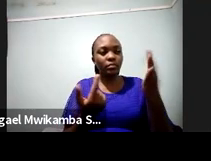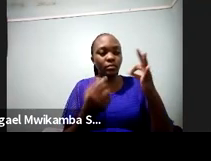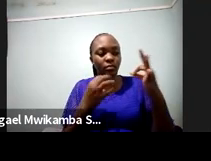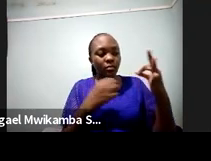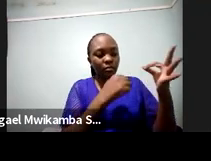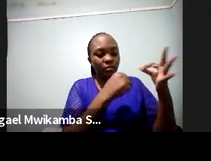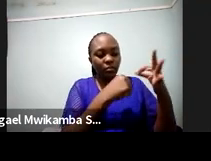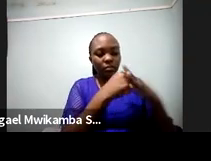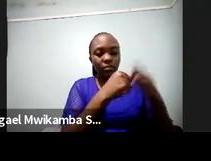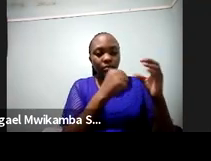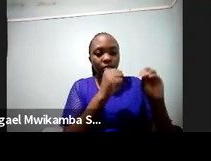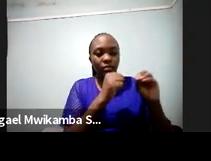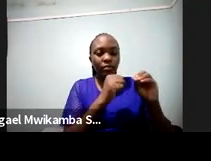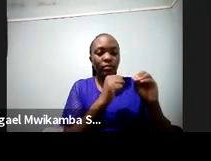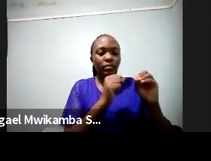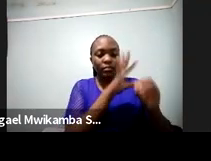grown up.